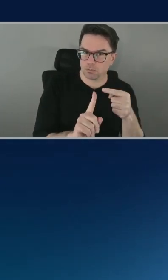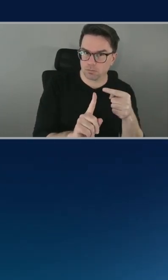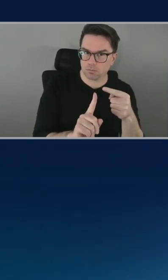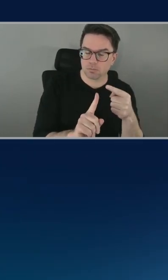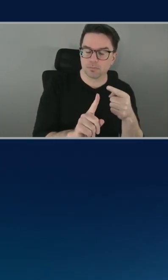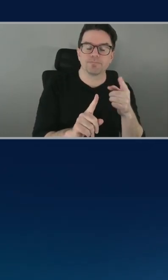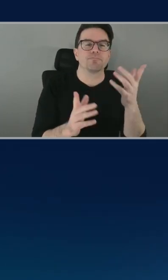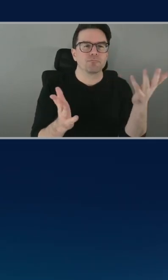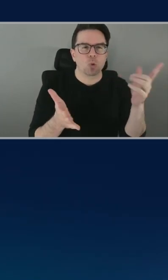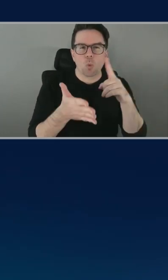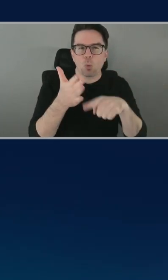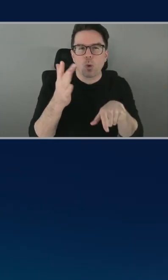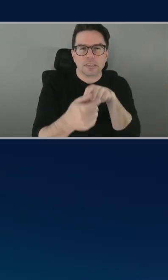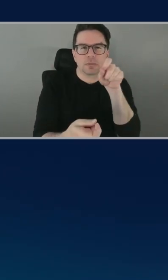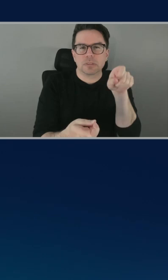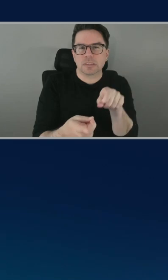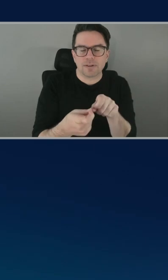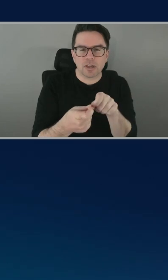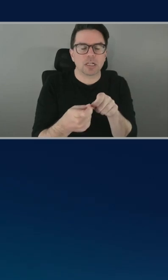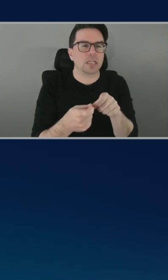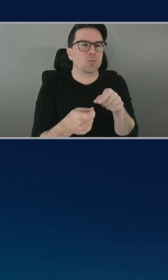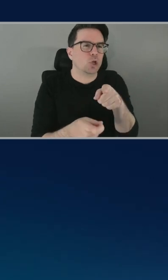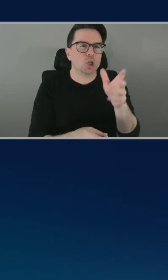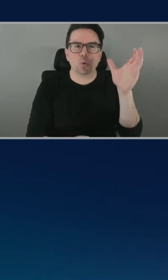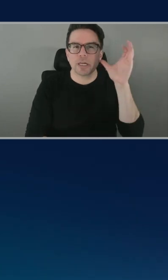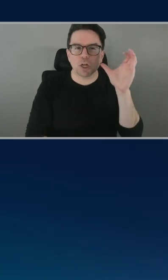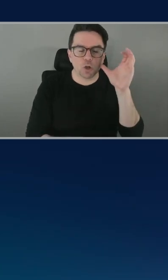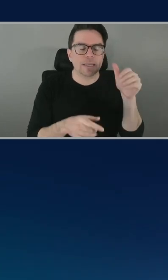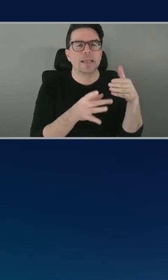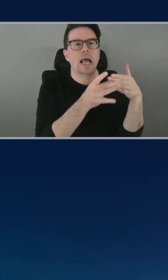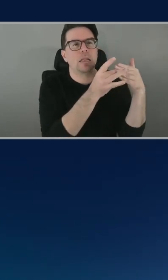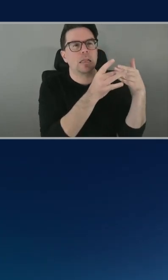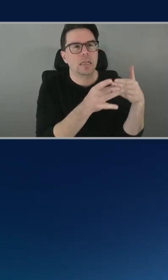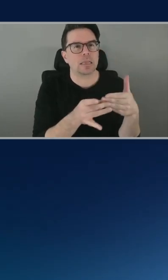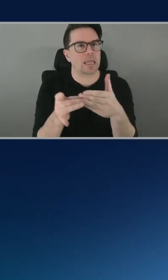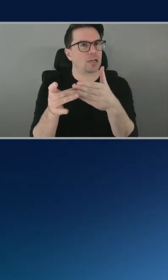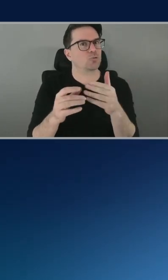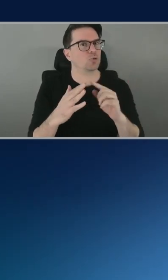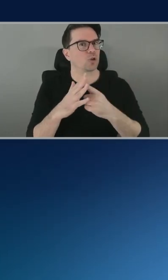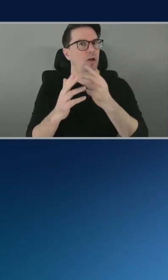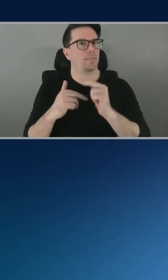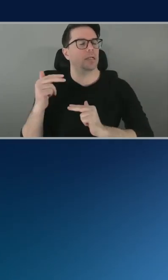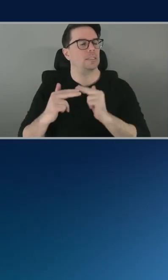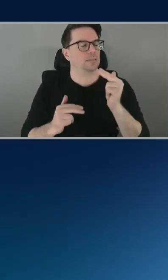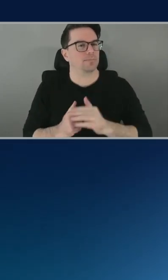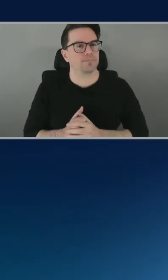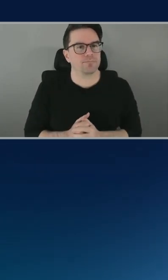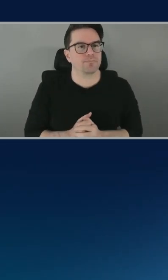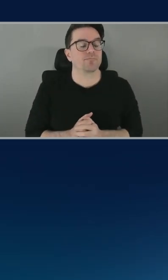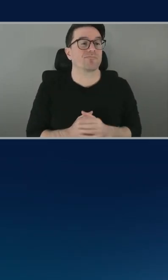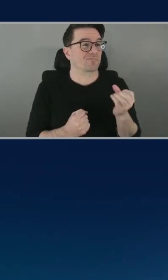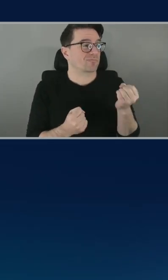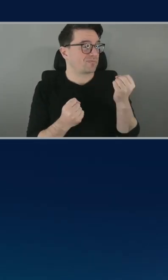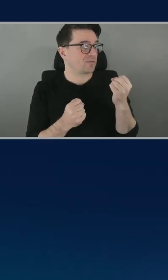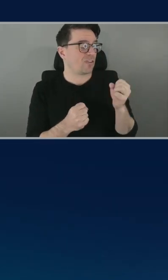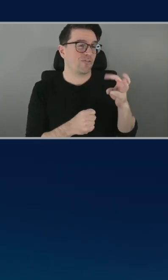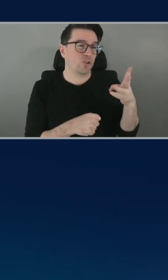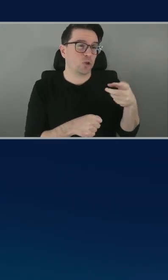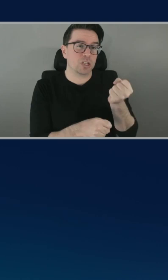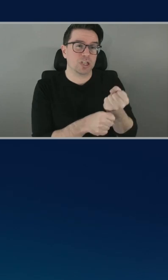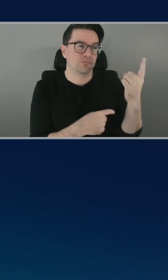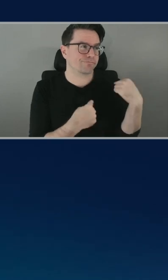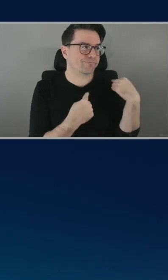What specifically were you hearing that led you down this path to build in this way? So over the past couple of years, and even before